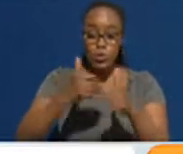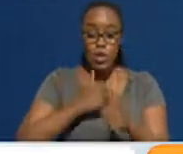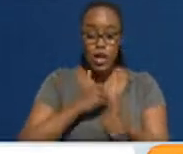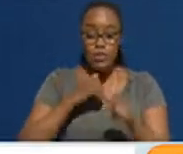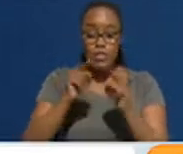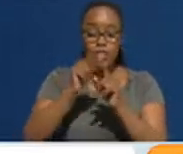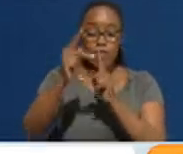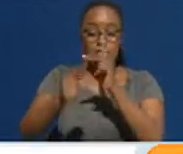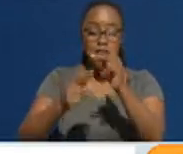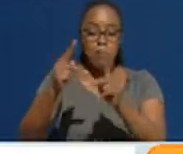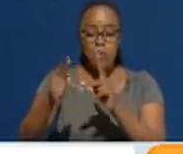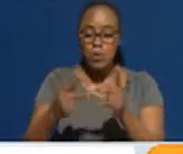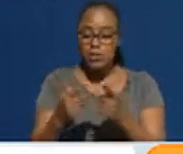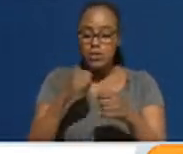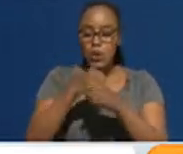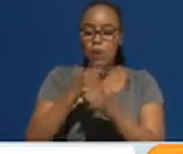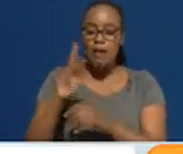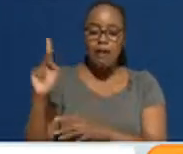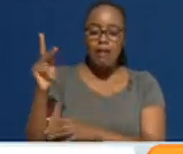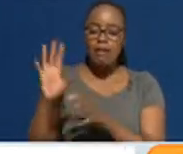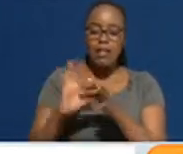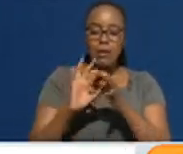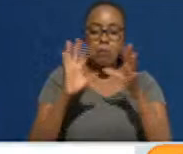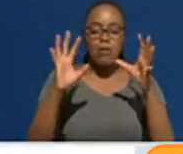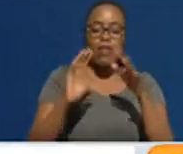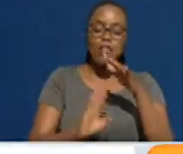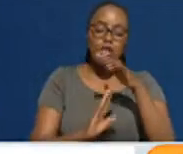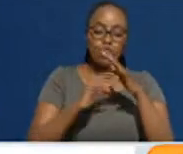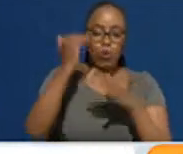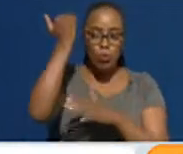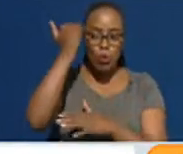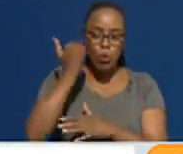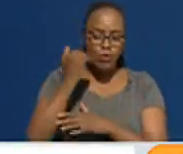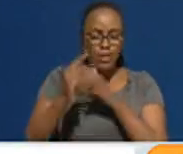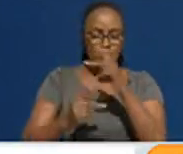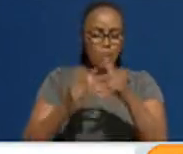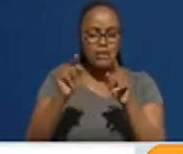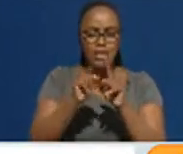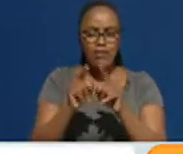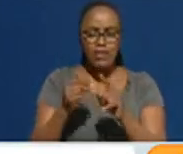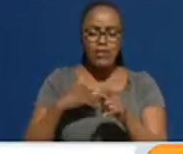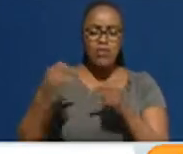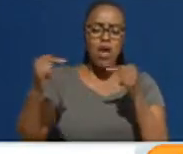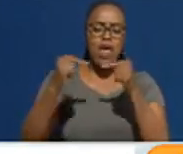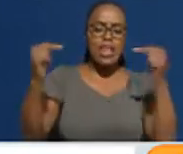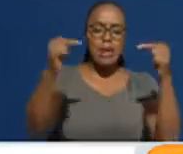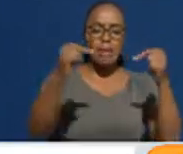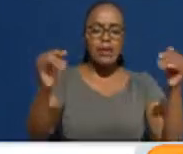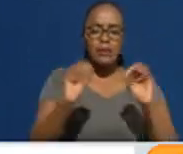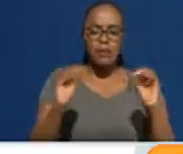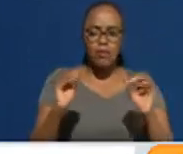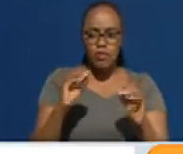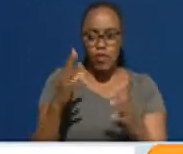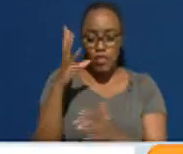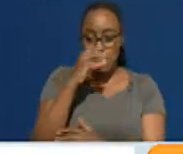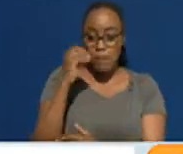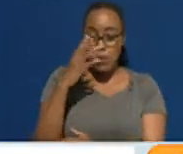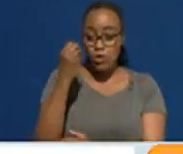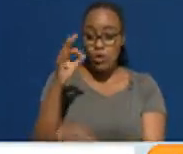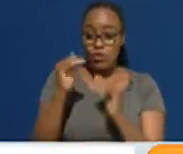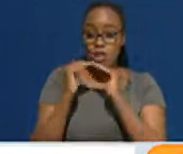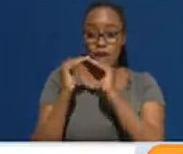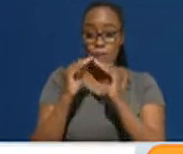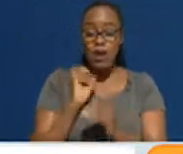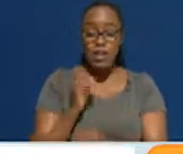is not a process to divide Kenyans. Mm. Even the Supreme Court process is not a process of antagonism. It is just the beauty of our democracy,